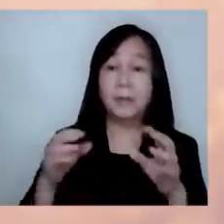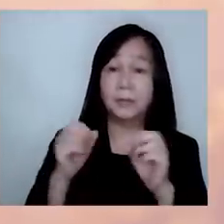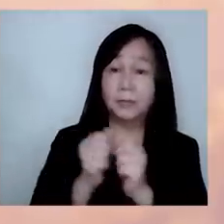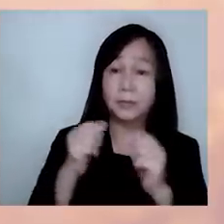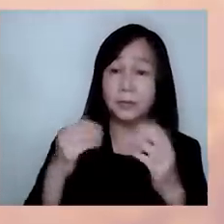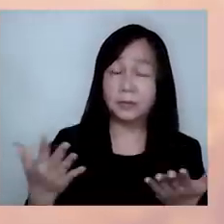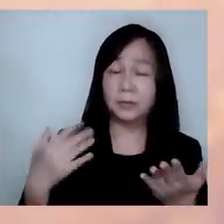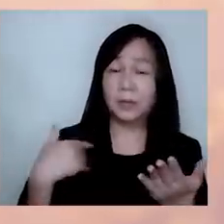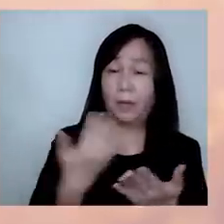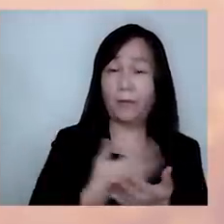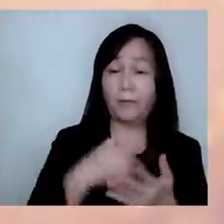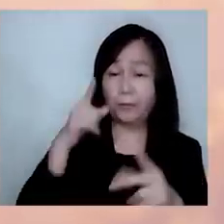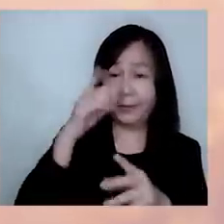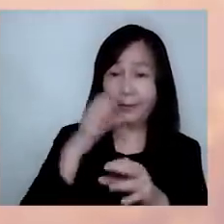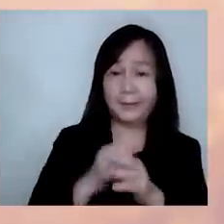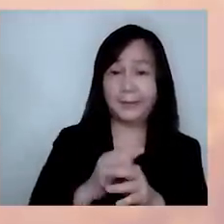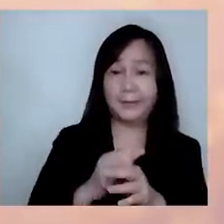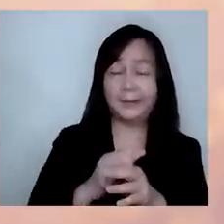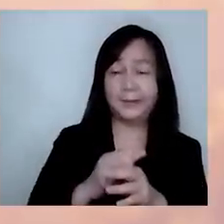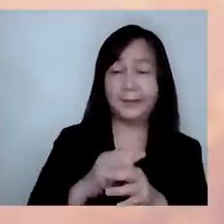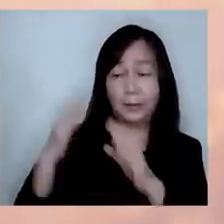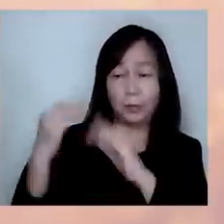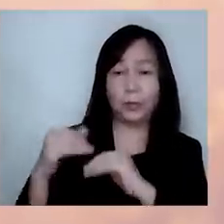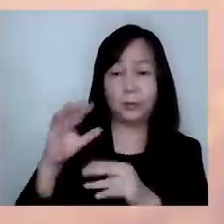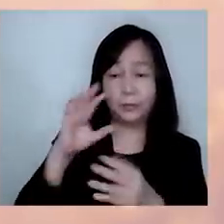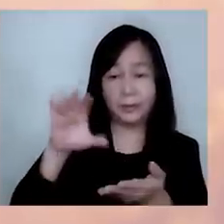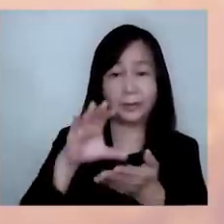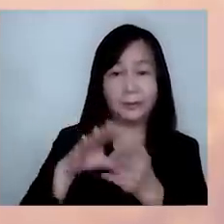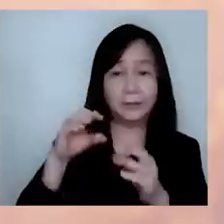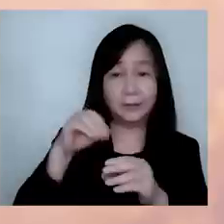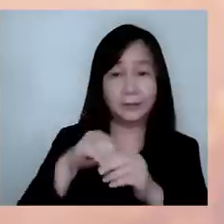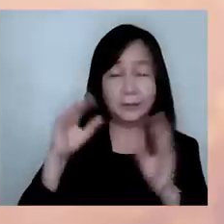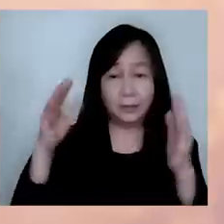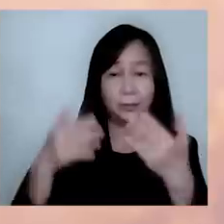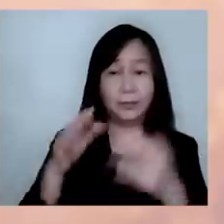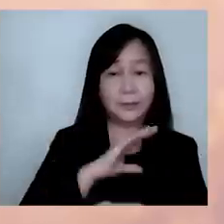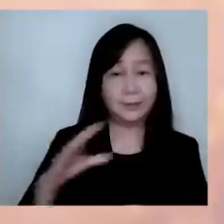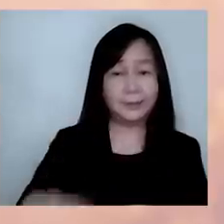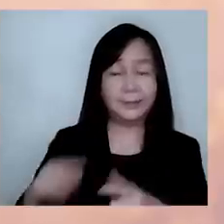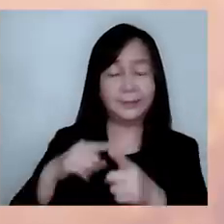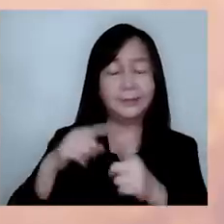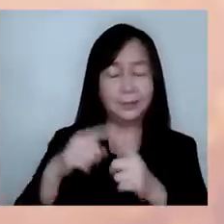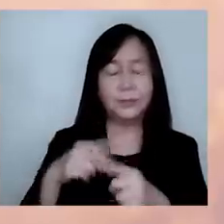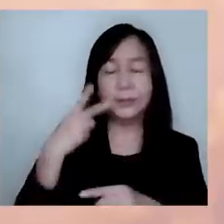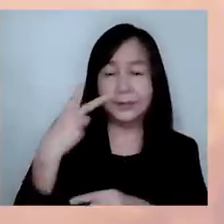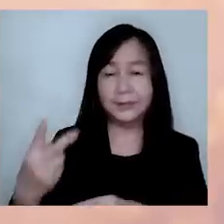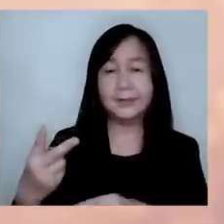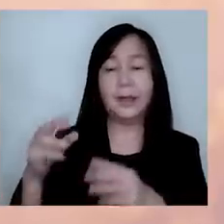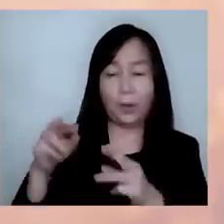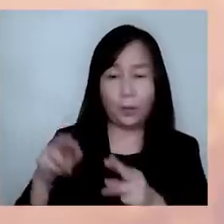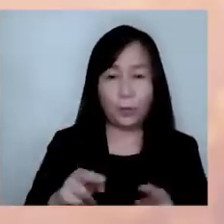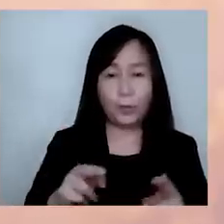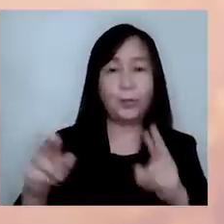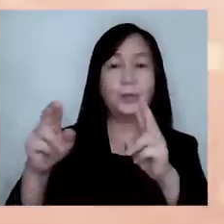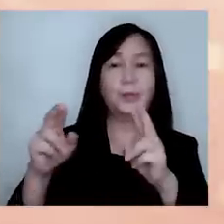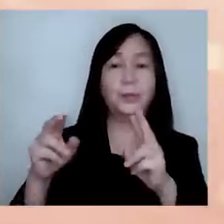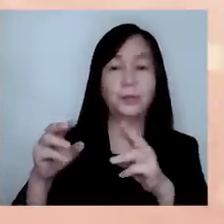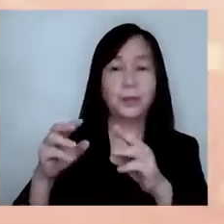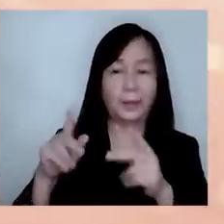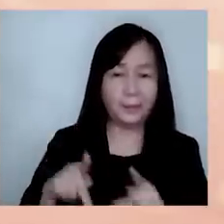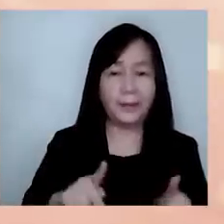Faith centered on God we will see life and we will see our roads our paths more clearly